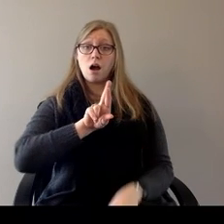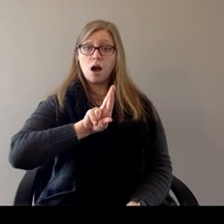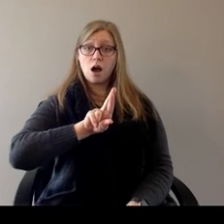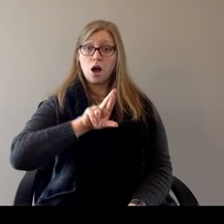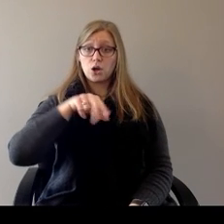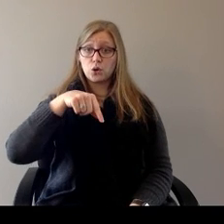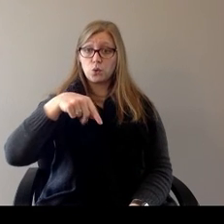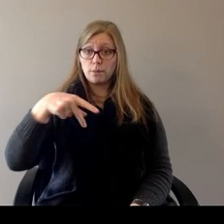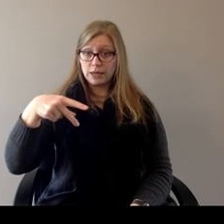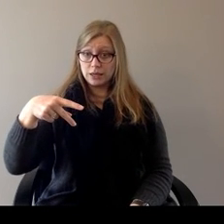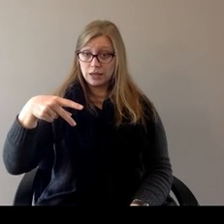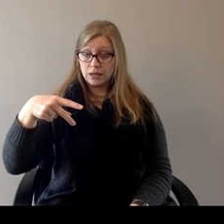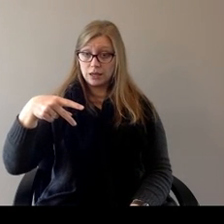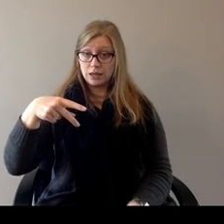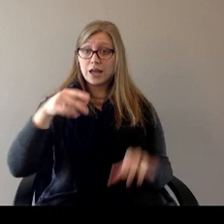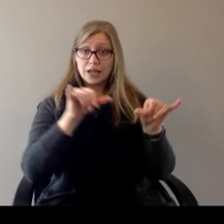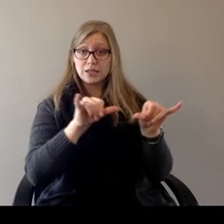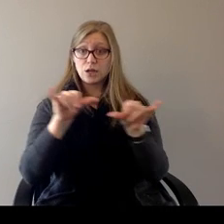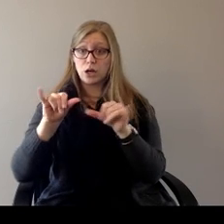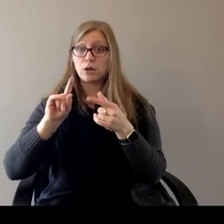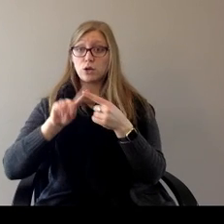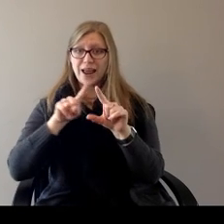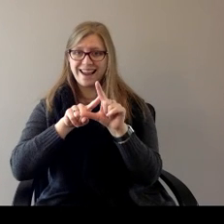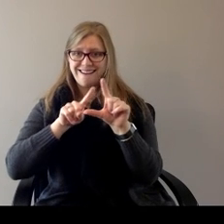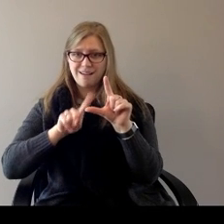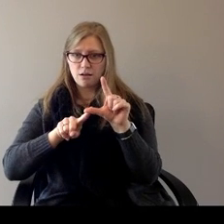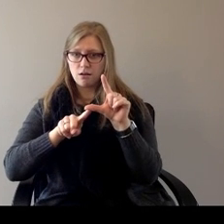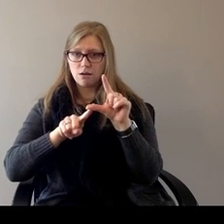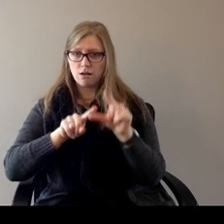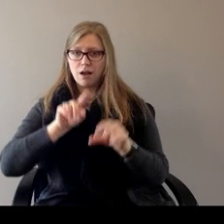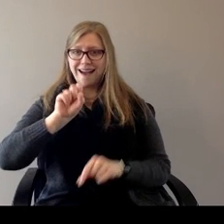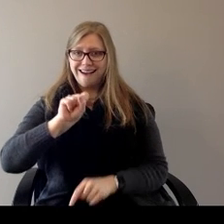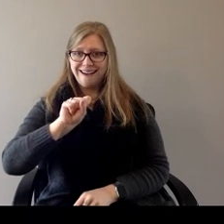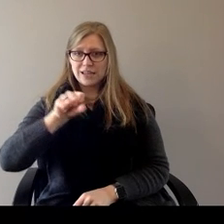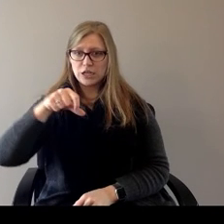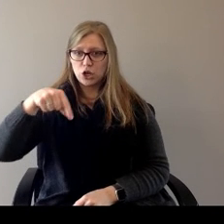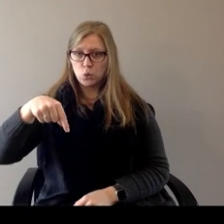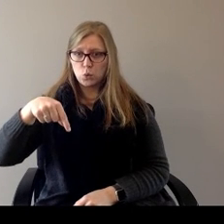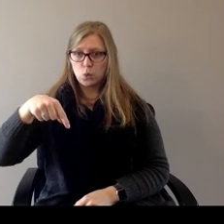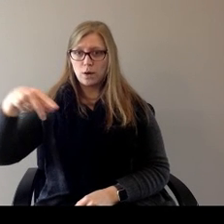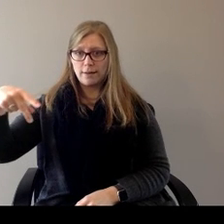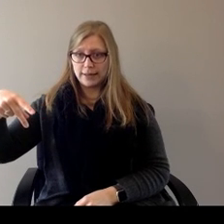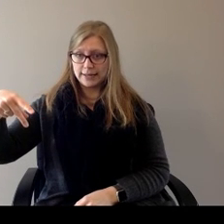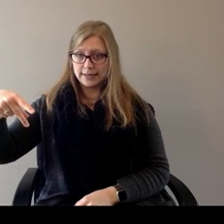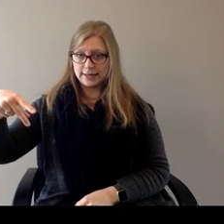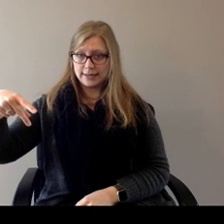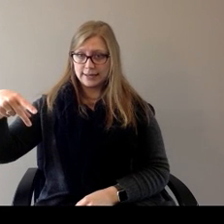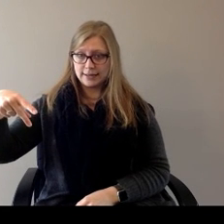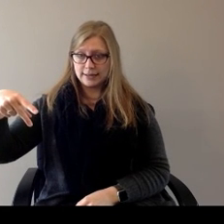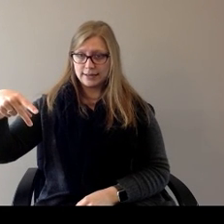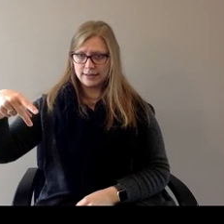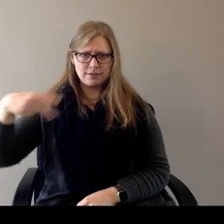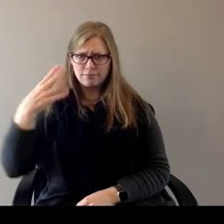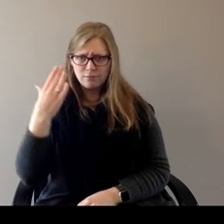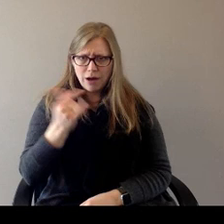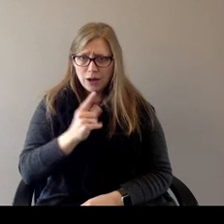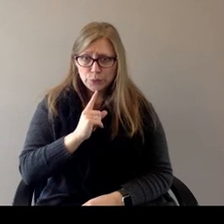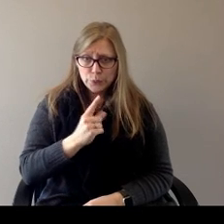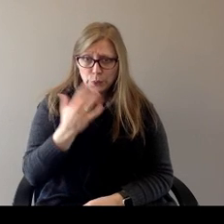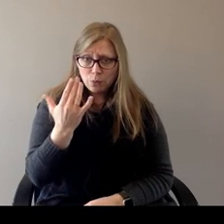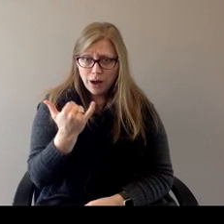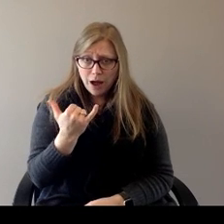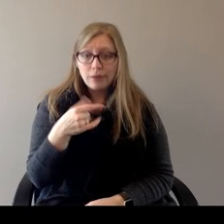RQP is congruent to angle SQP. And why is that true? Because it's